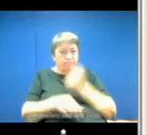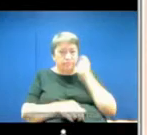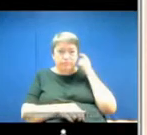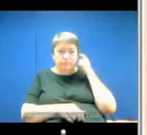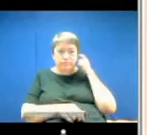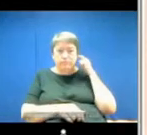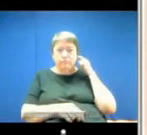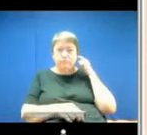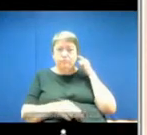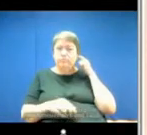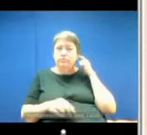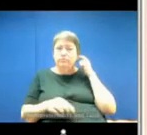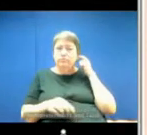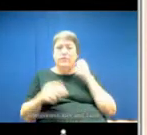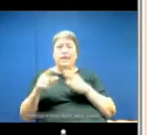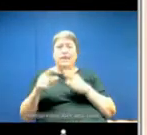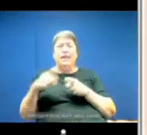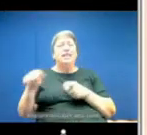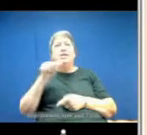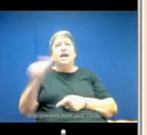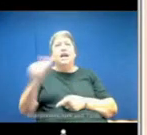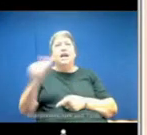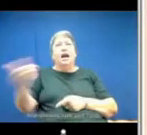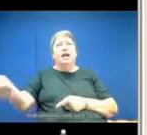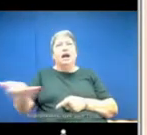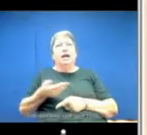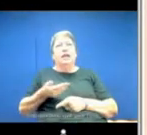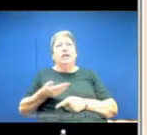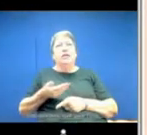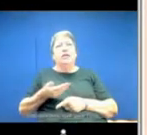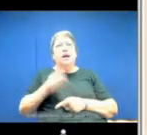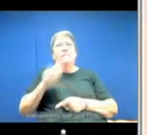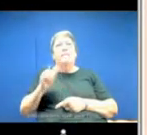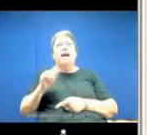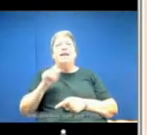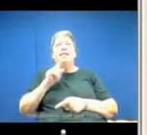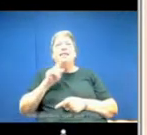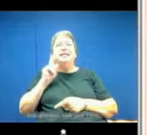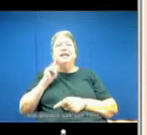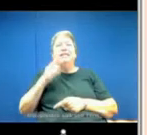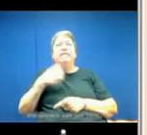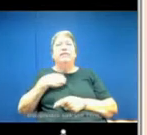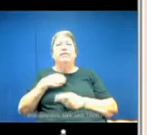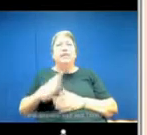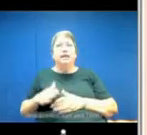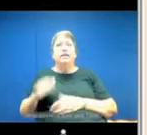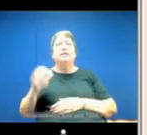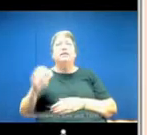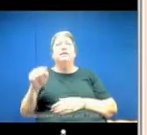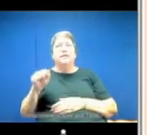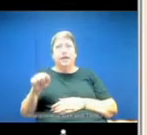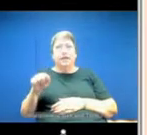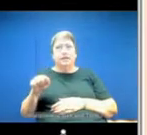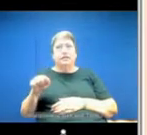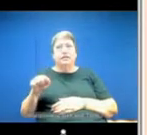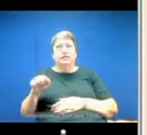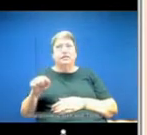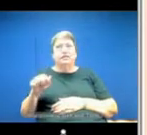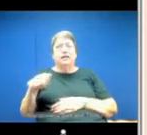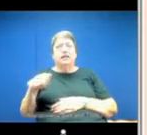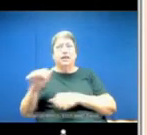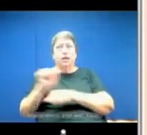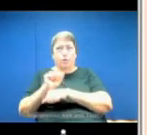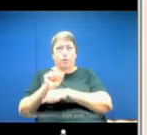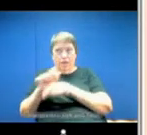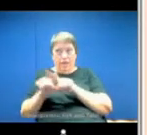They are not hired. Let's see, if the interpreters are hired by deaf complainants, yes. They are working as table